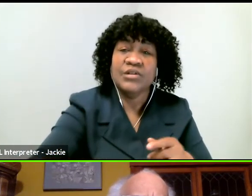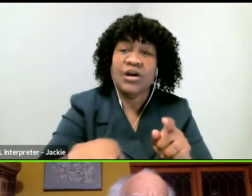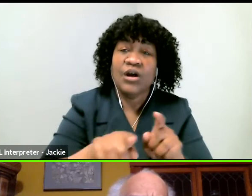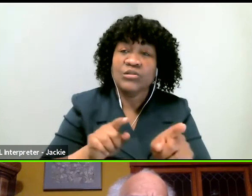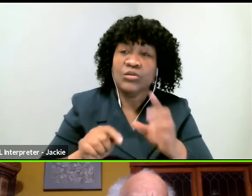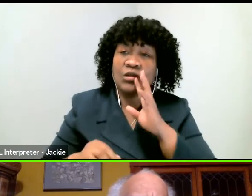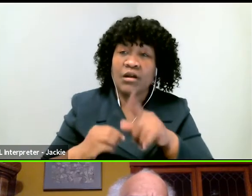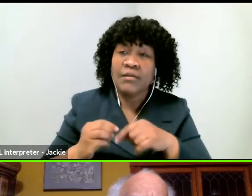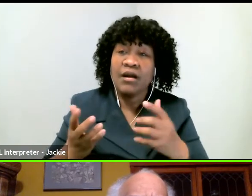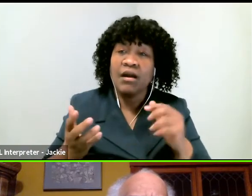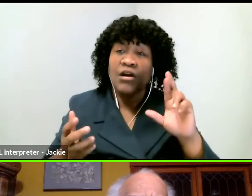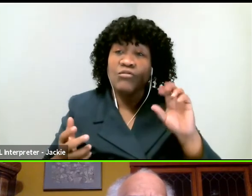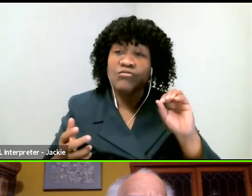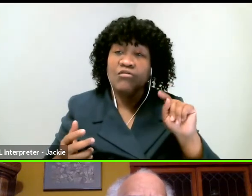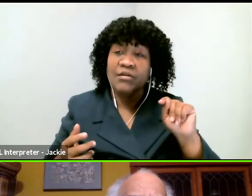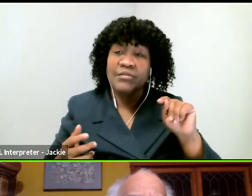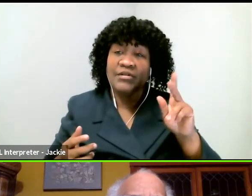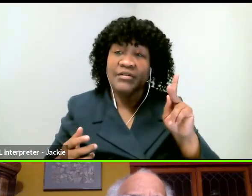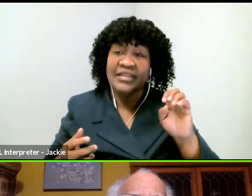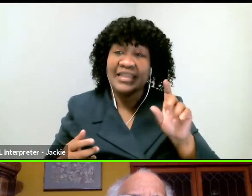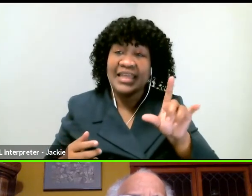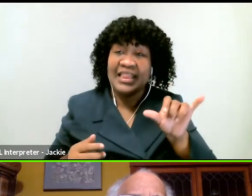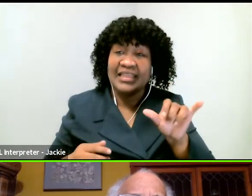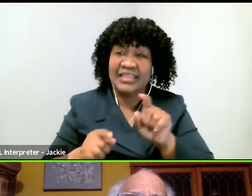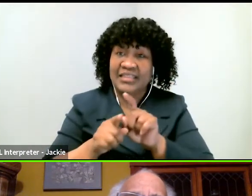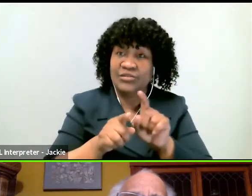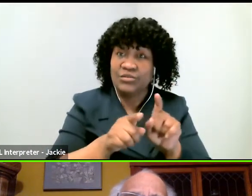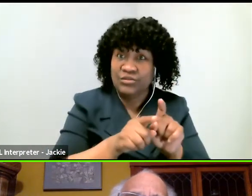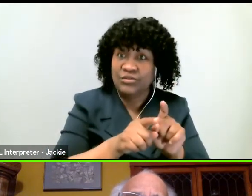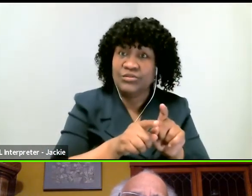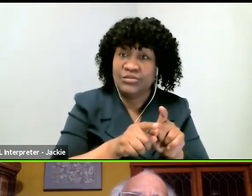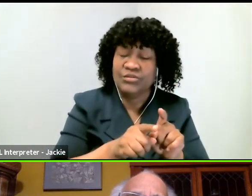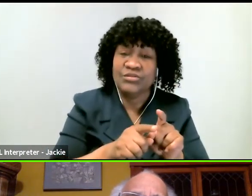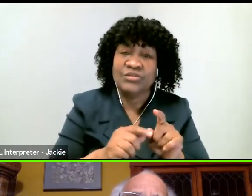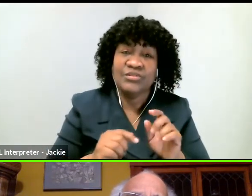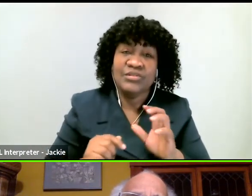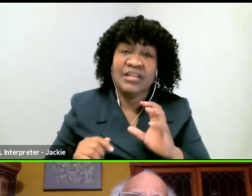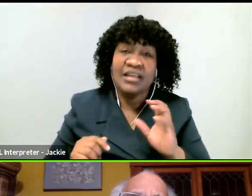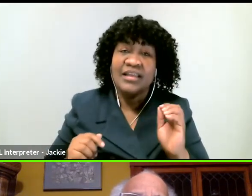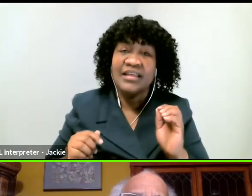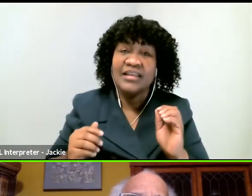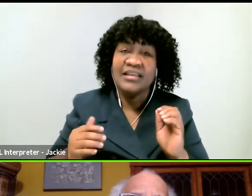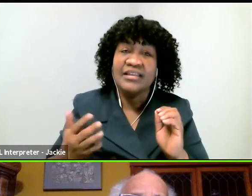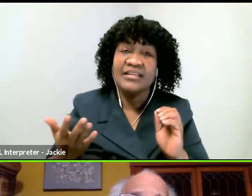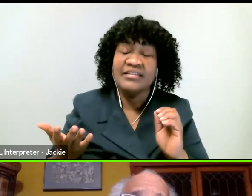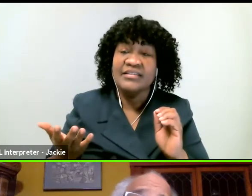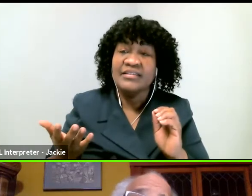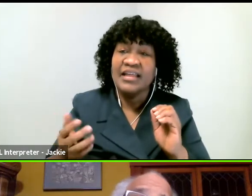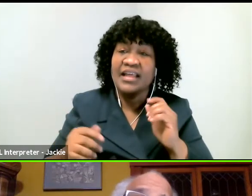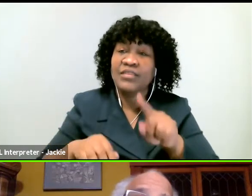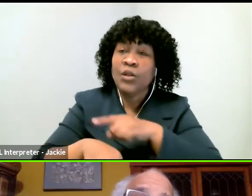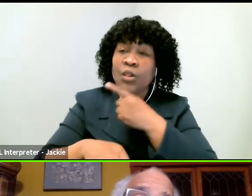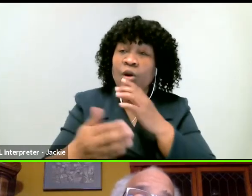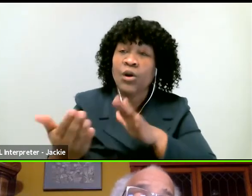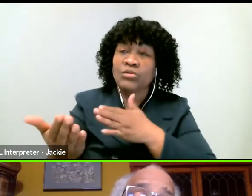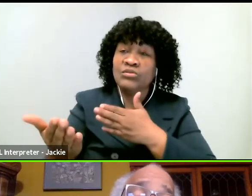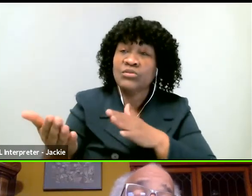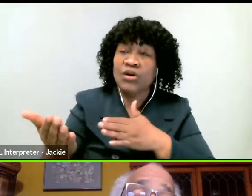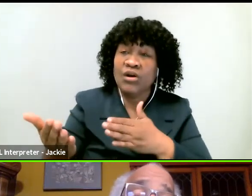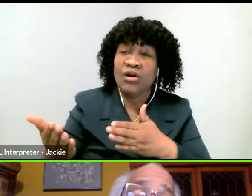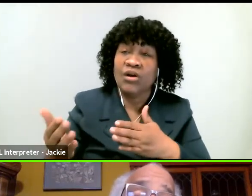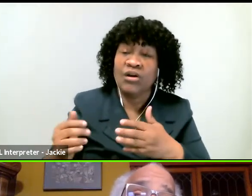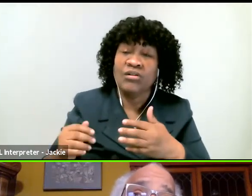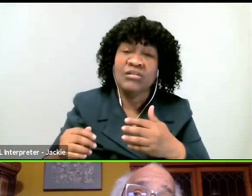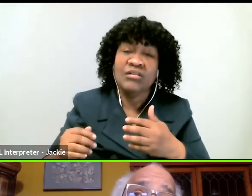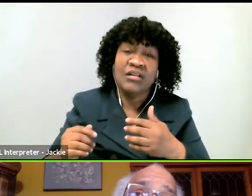Kelly at some point in there as well. And interestingly, the long song is actually it's